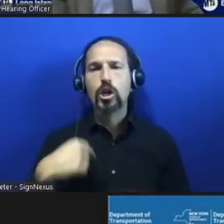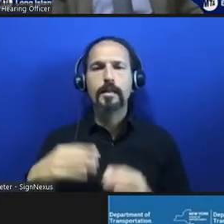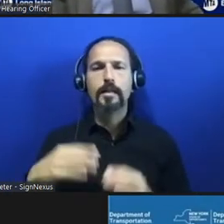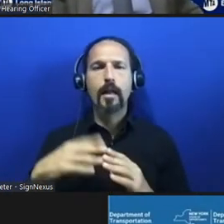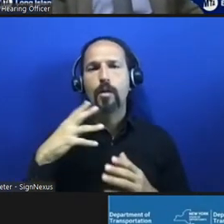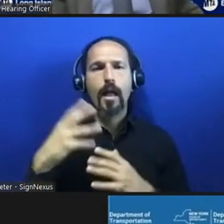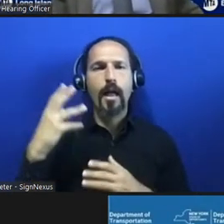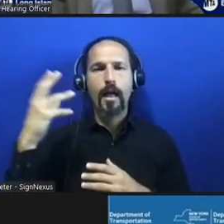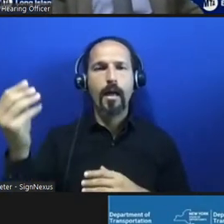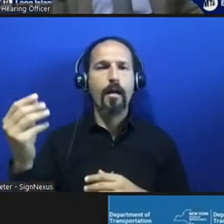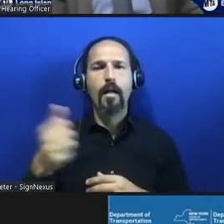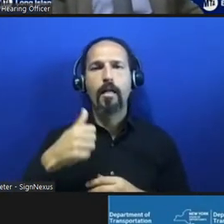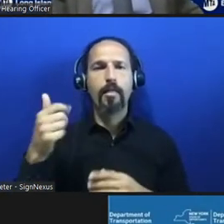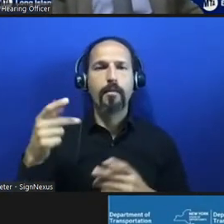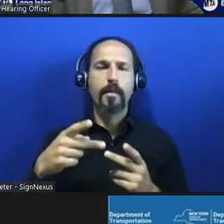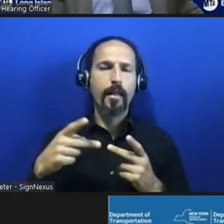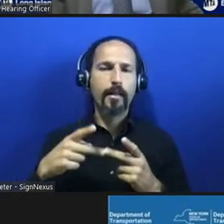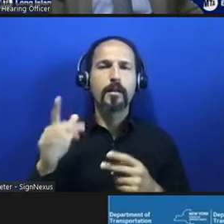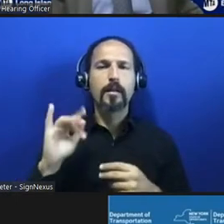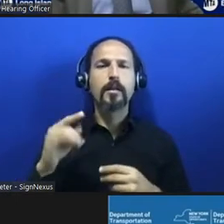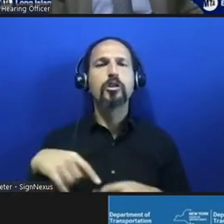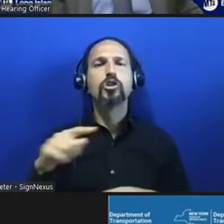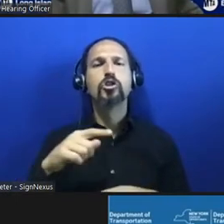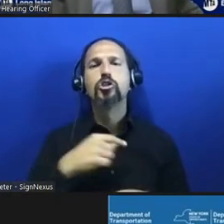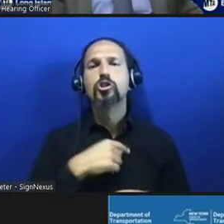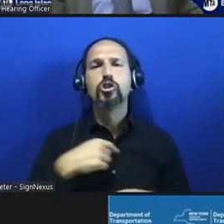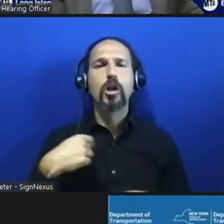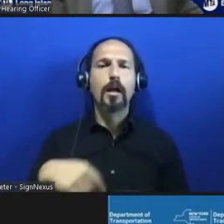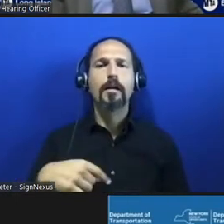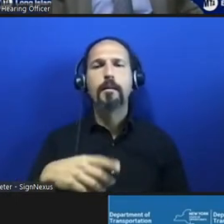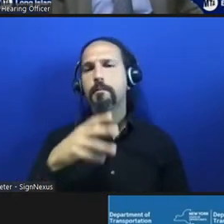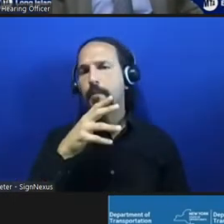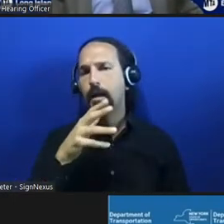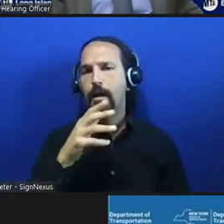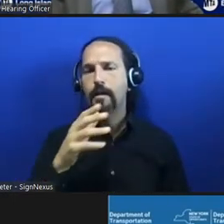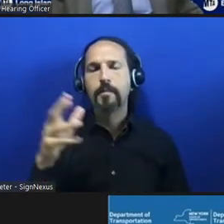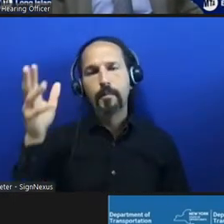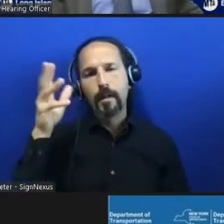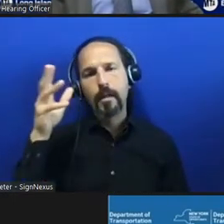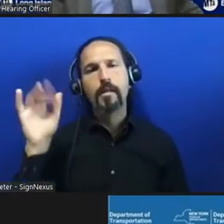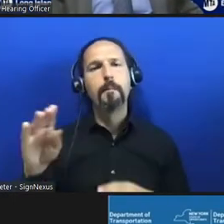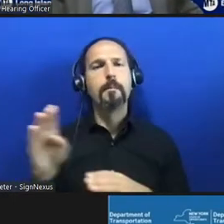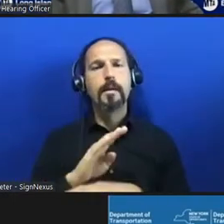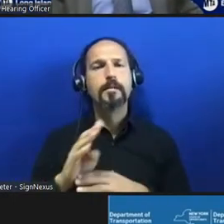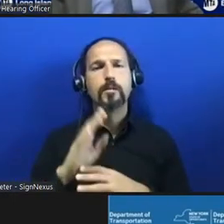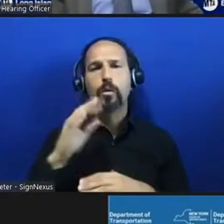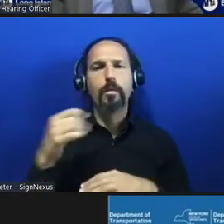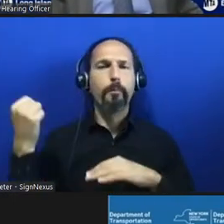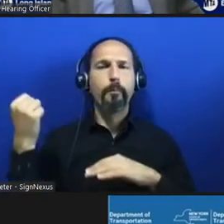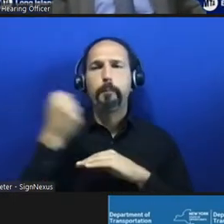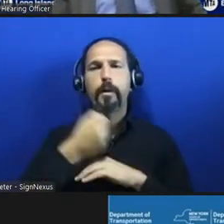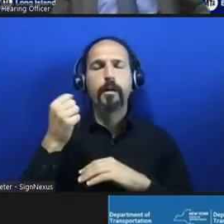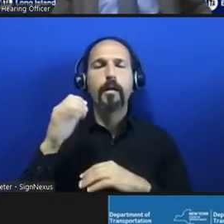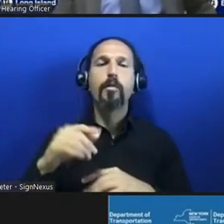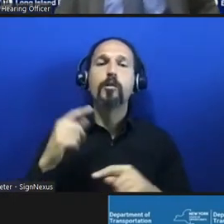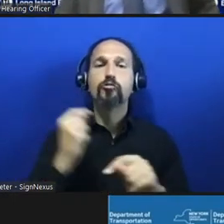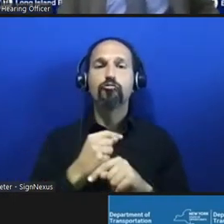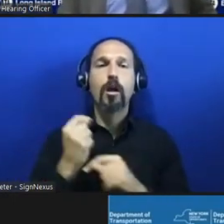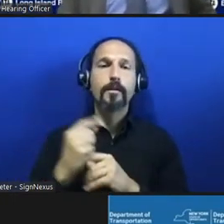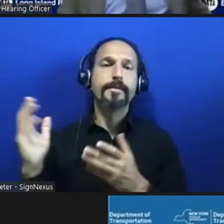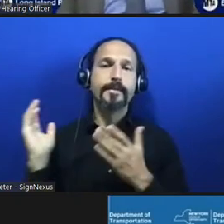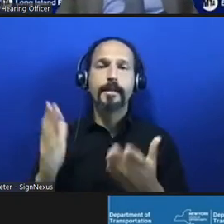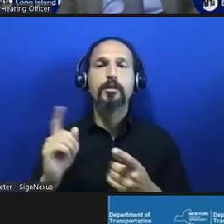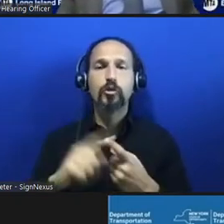elsewhere and will drive Chinese mom-and-pop business operations out of business trucks coming in